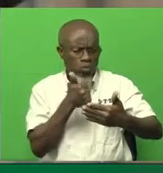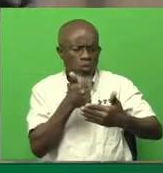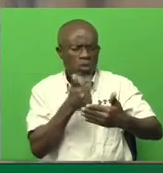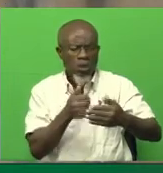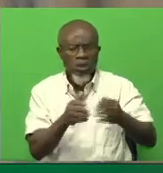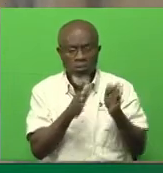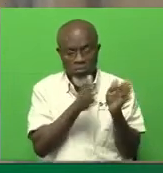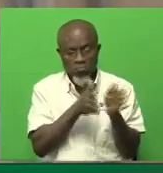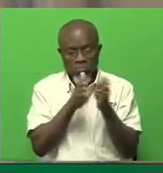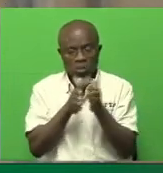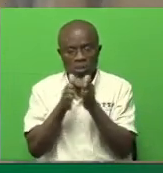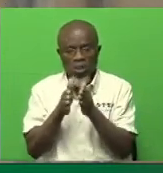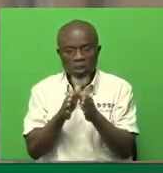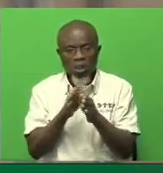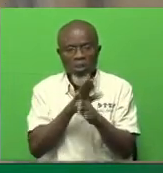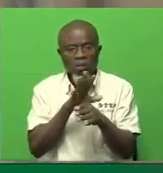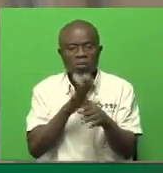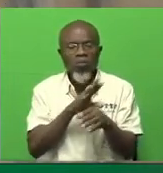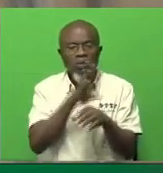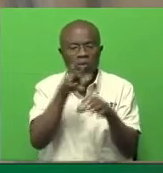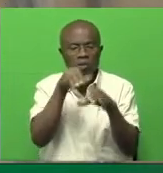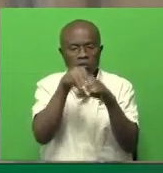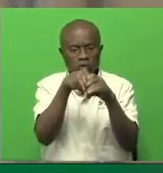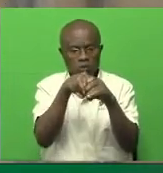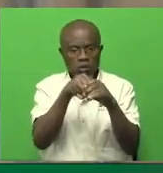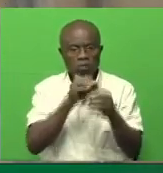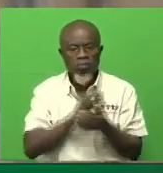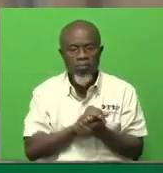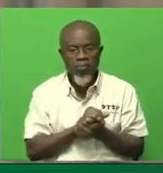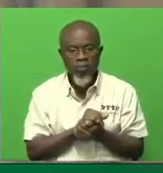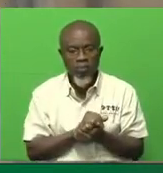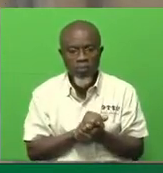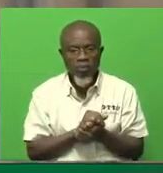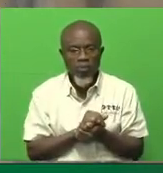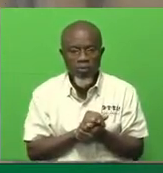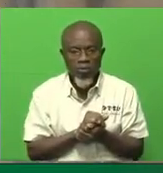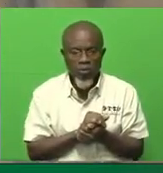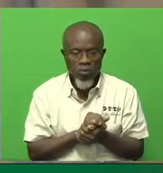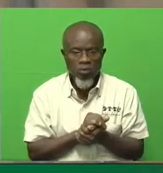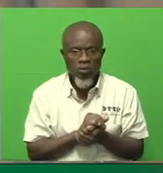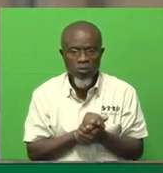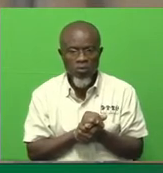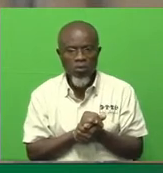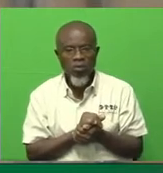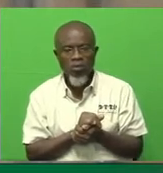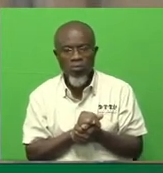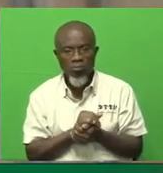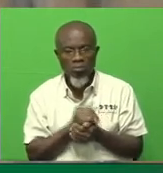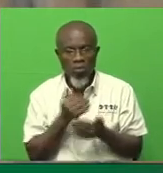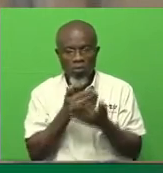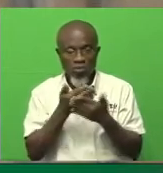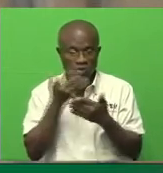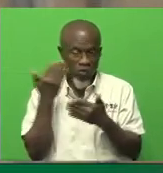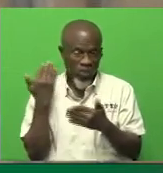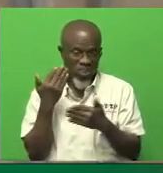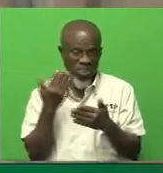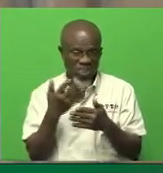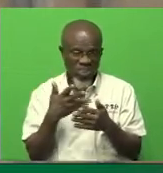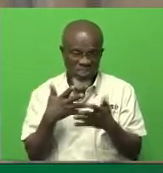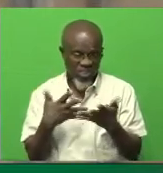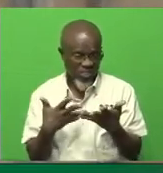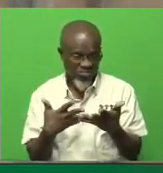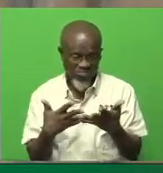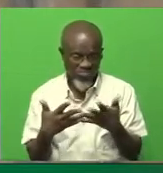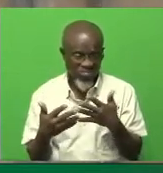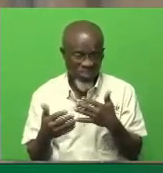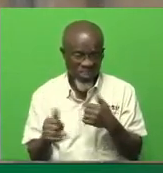from the old system which is stressful which is dangerous which is unpredictable to a new system